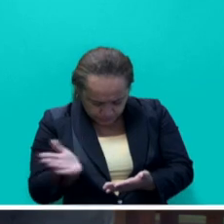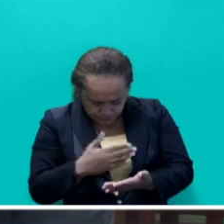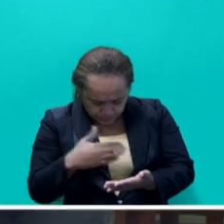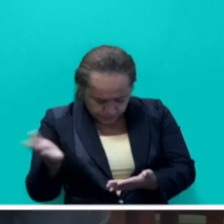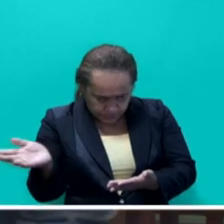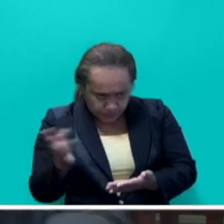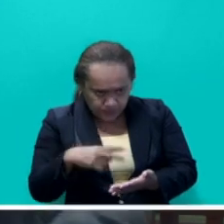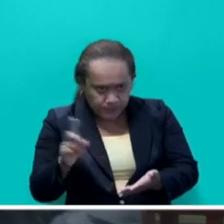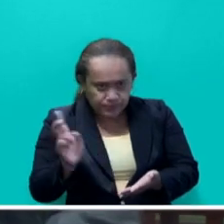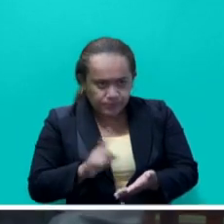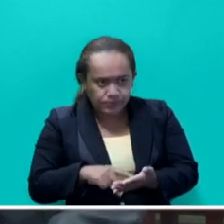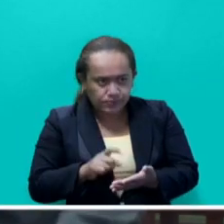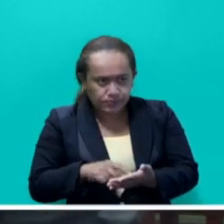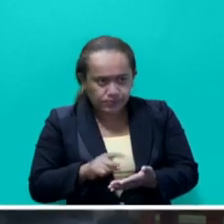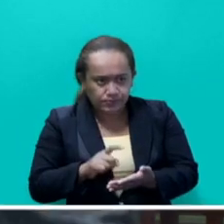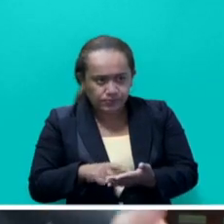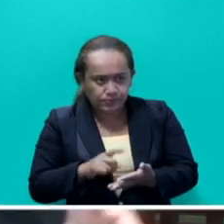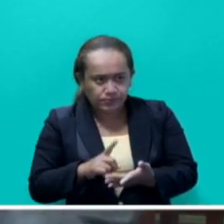sir.